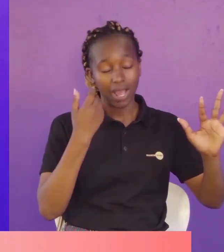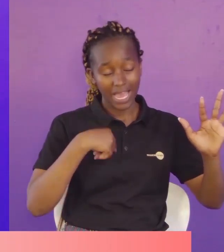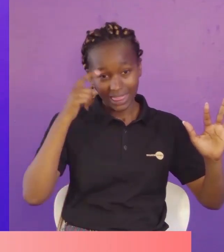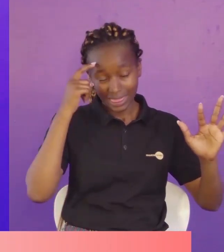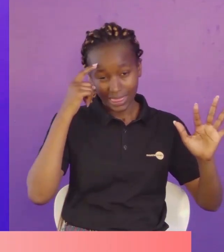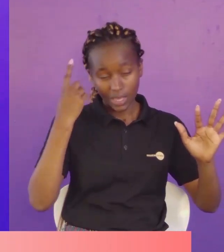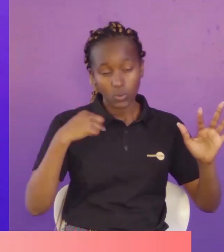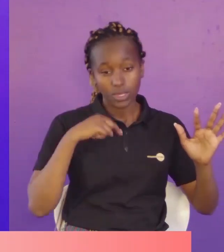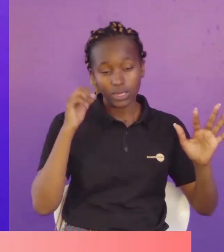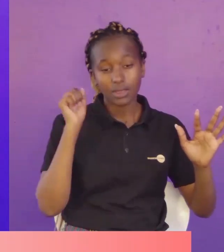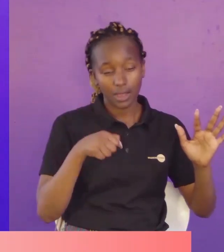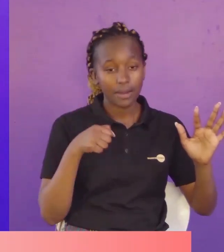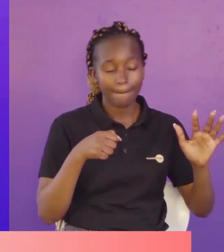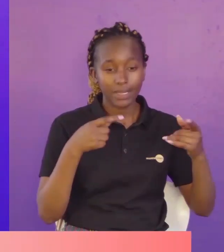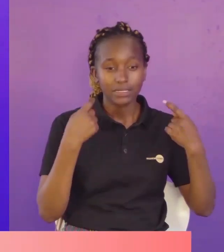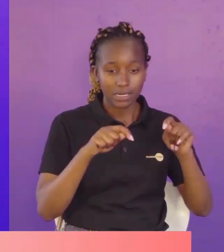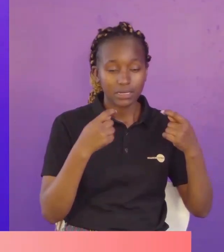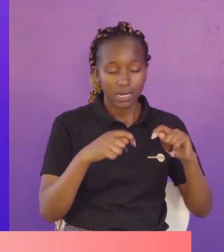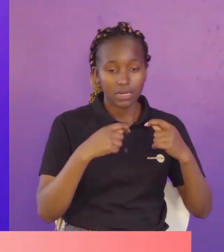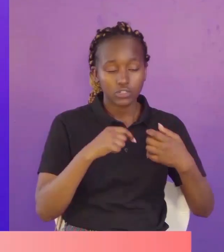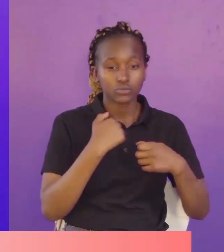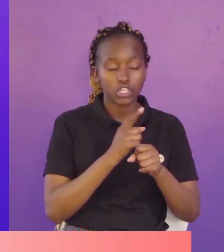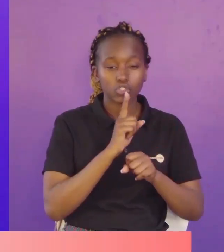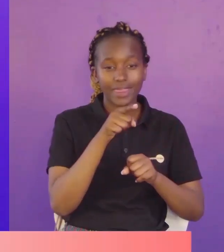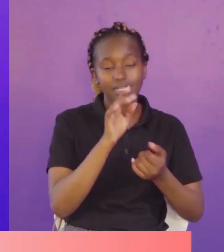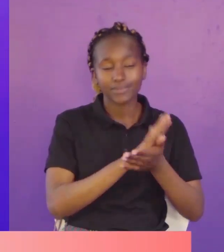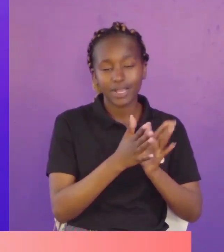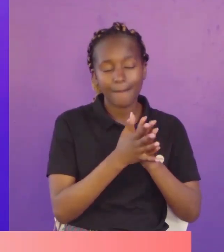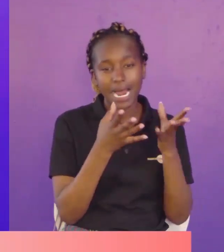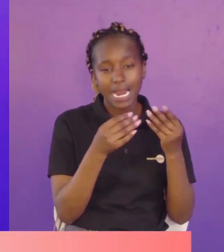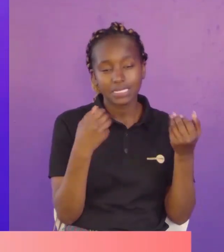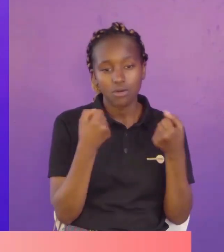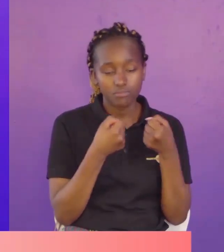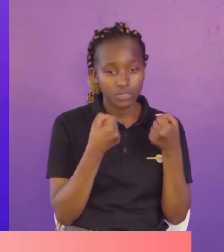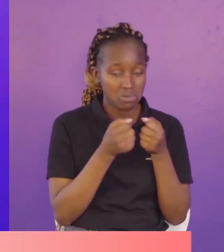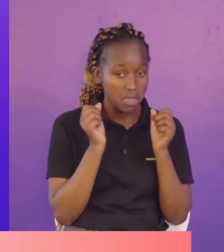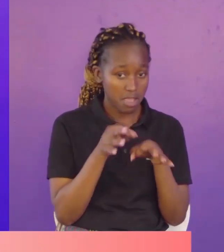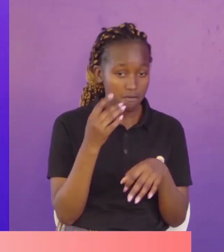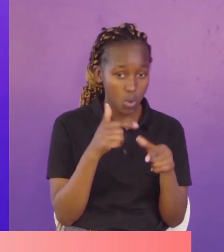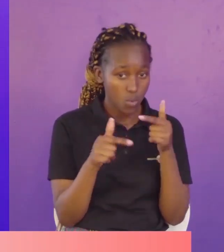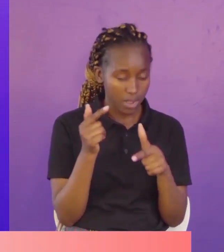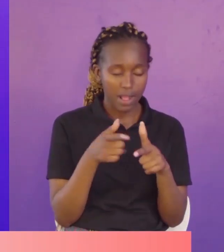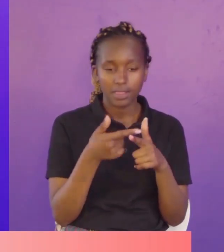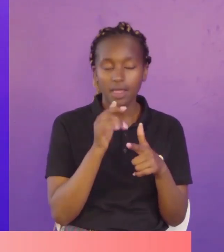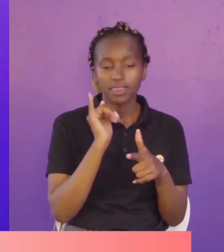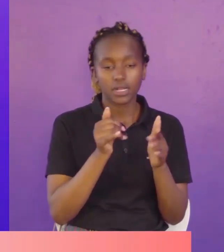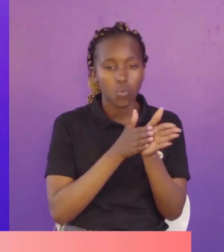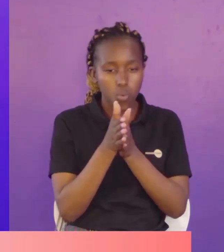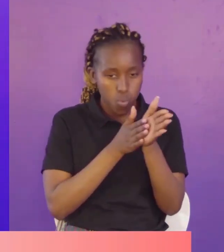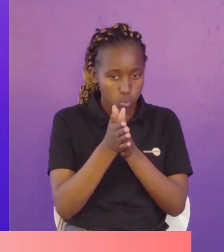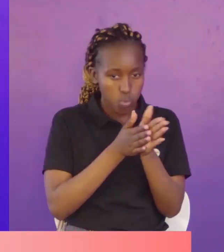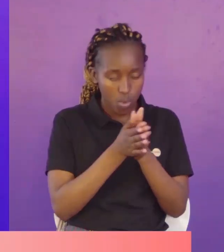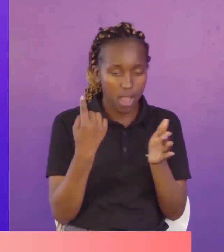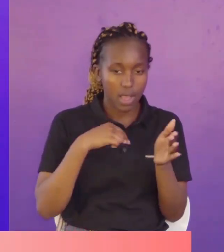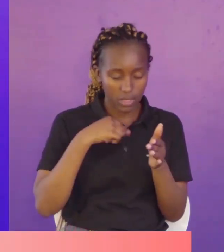be another easy match for us. And if we win, it will be a motivation for the